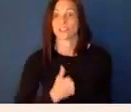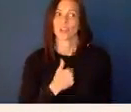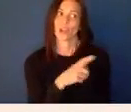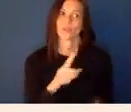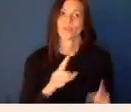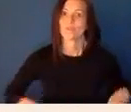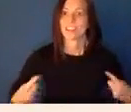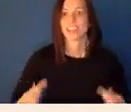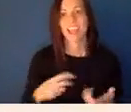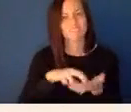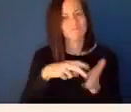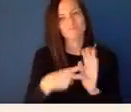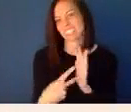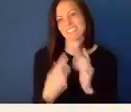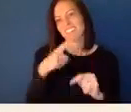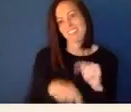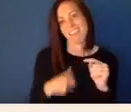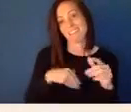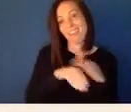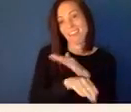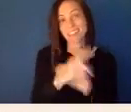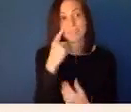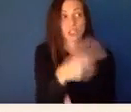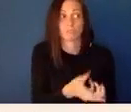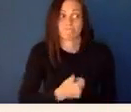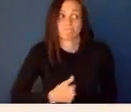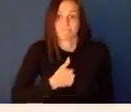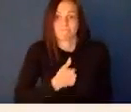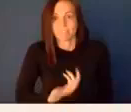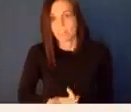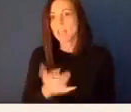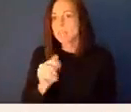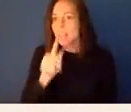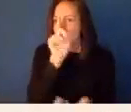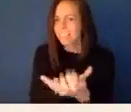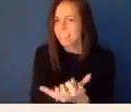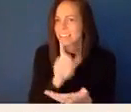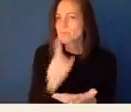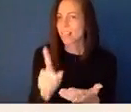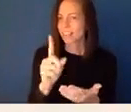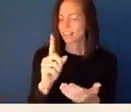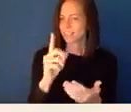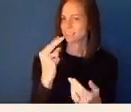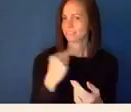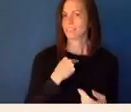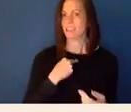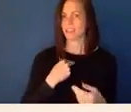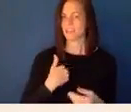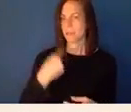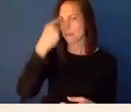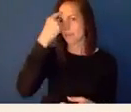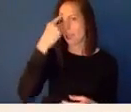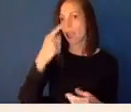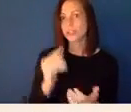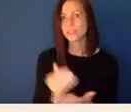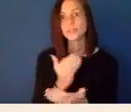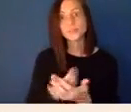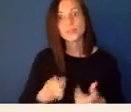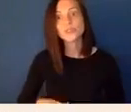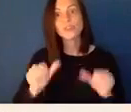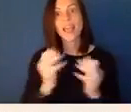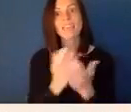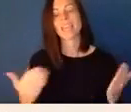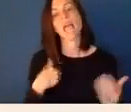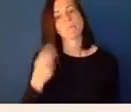able to have access for you. And so those beliefs start to get in your mind. And then when you go to do something new, you're very quick to shut